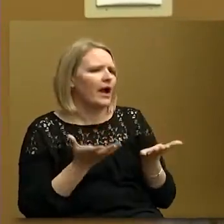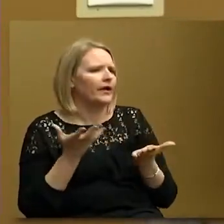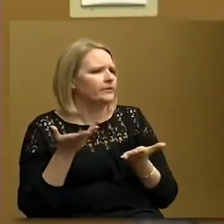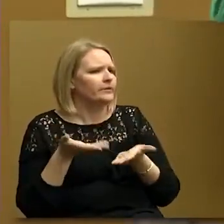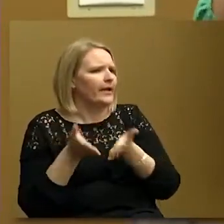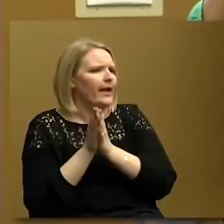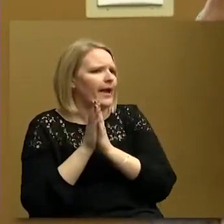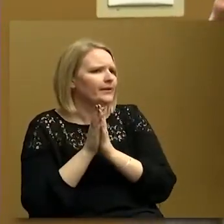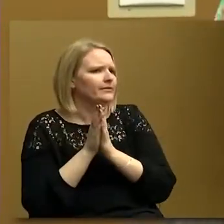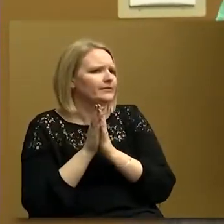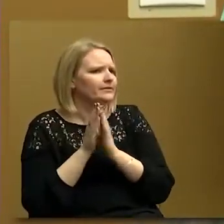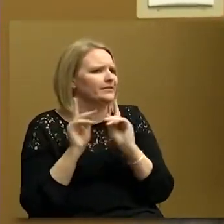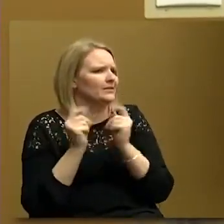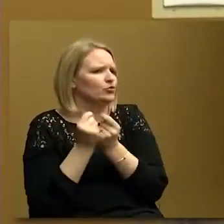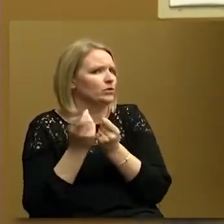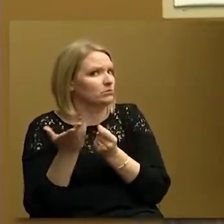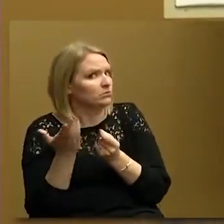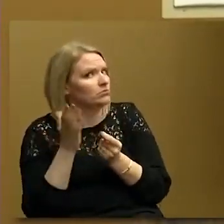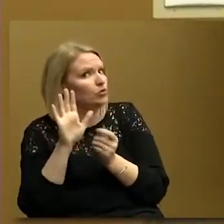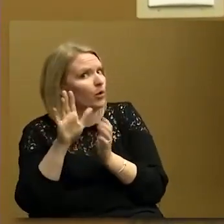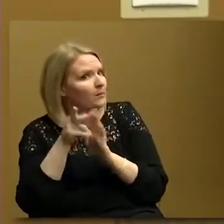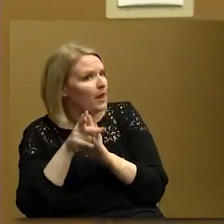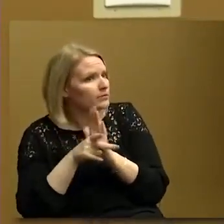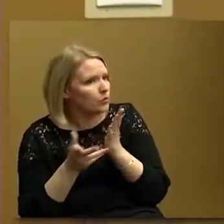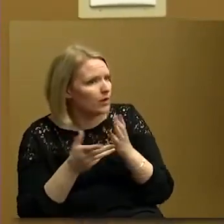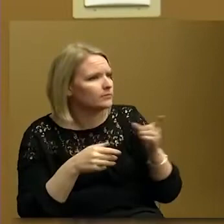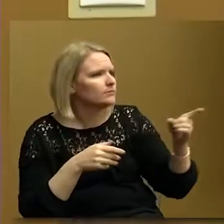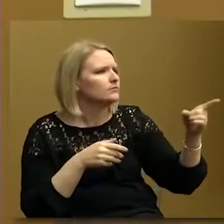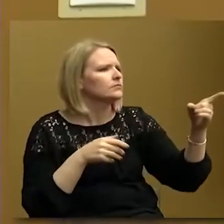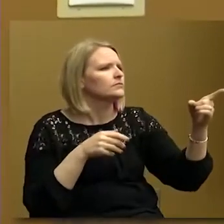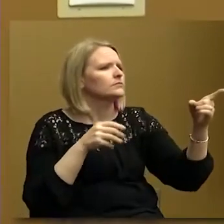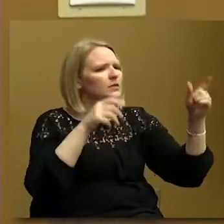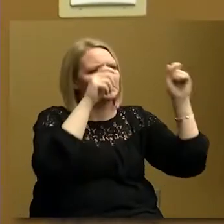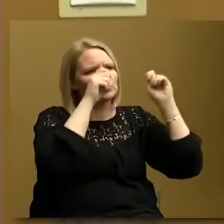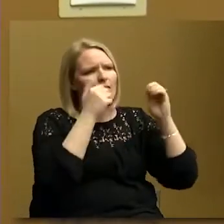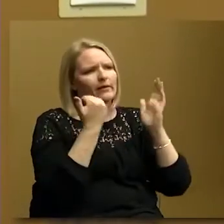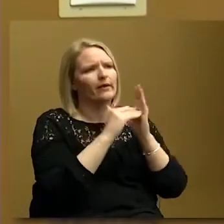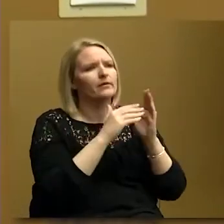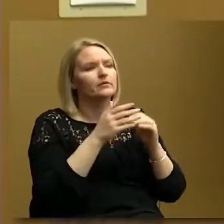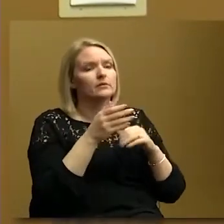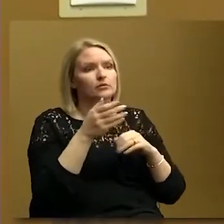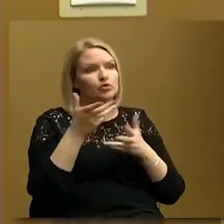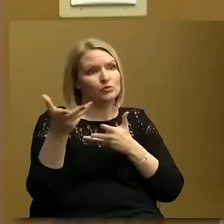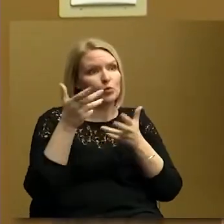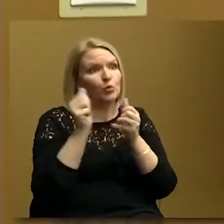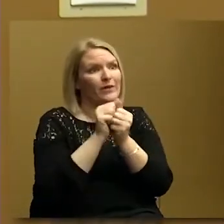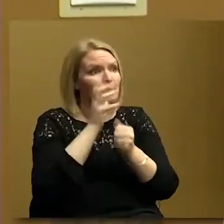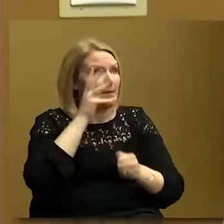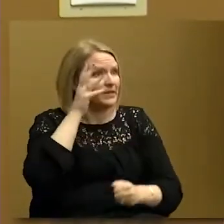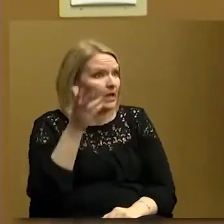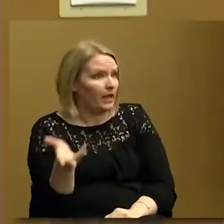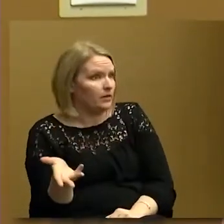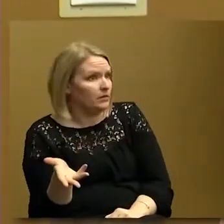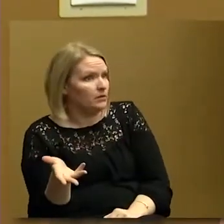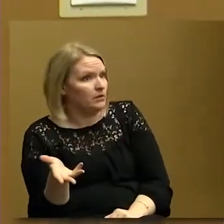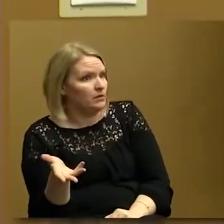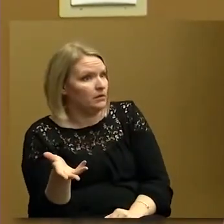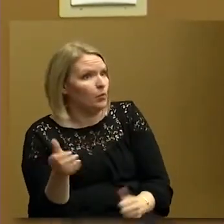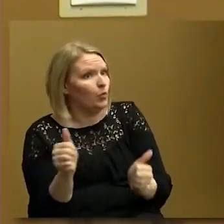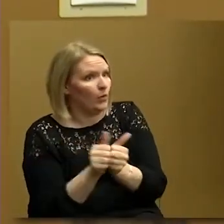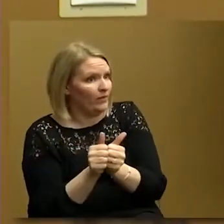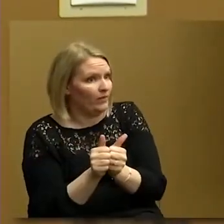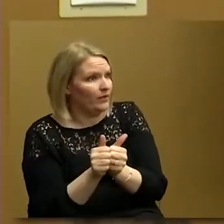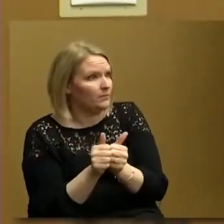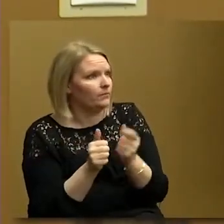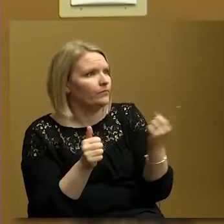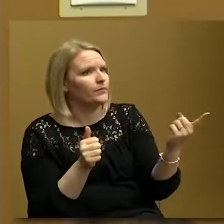your district to see what their policies. Or like Nancy said, do it with the parents. Yes. And then you'll get an even